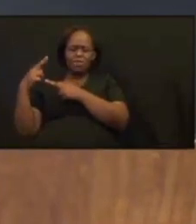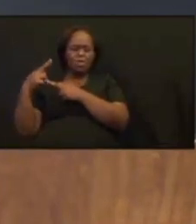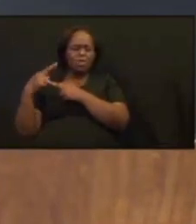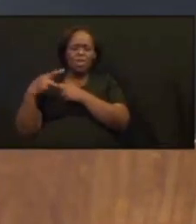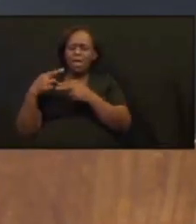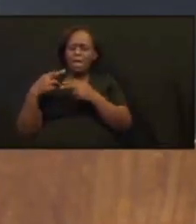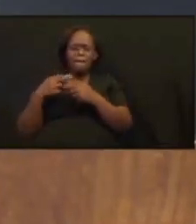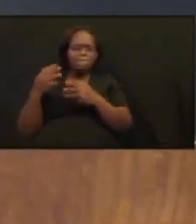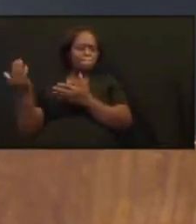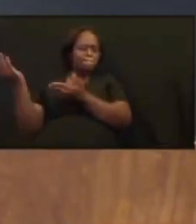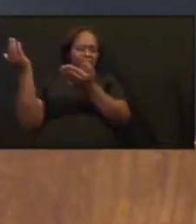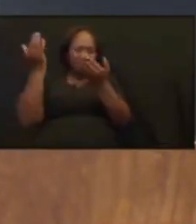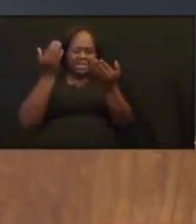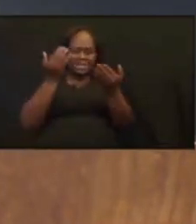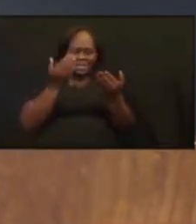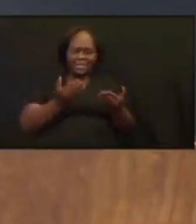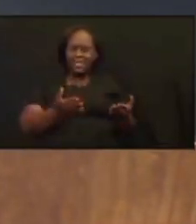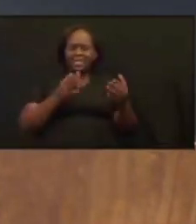souls.